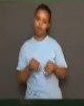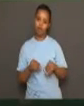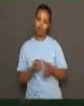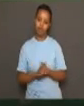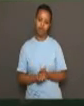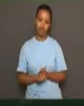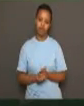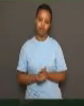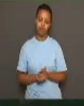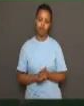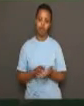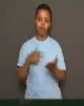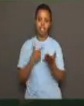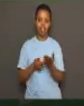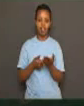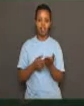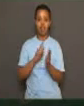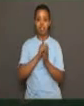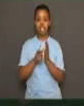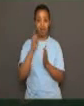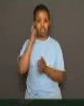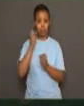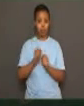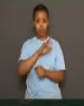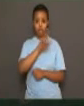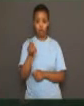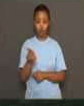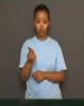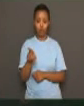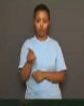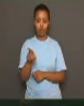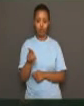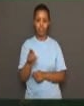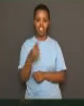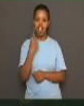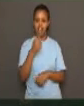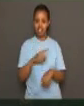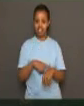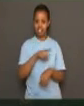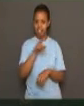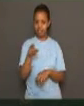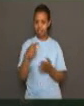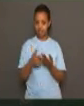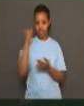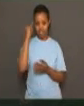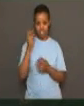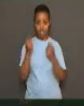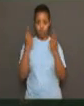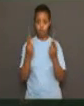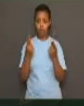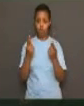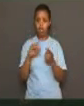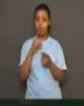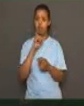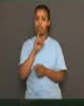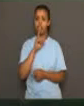Welcome back, students. Were you able to think of an example? One that you may be familiar with